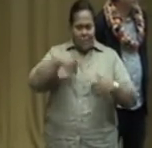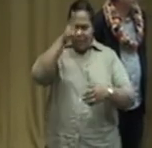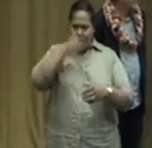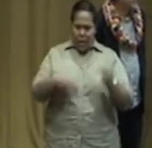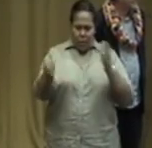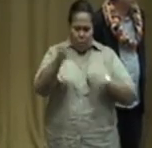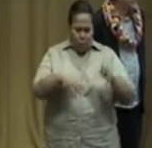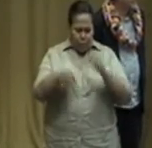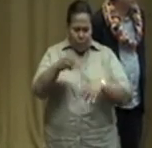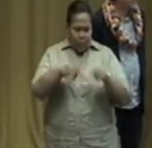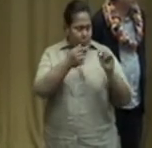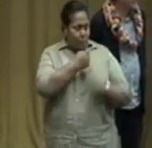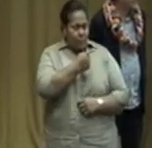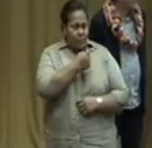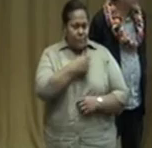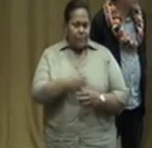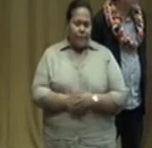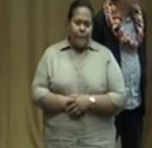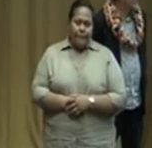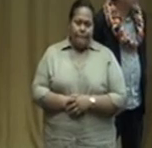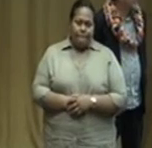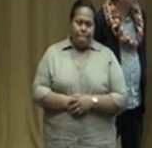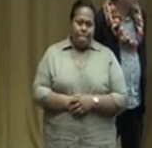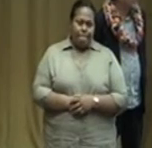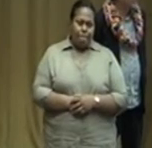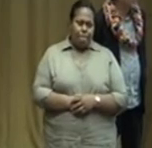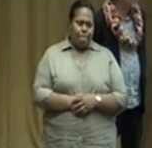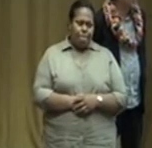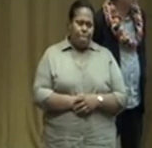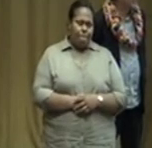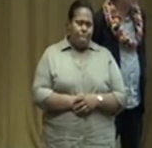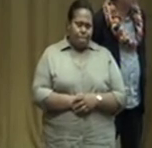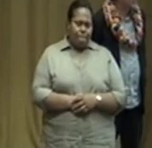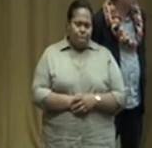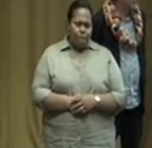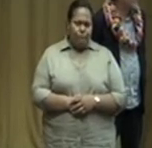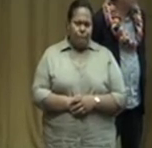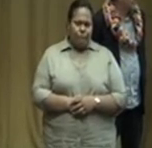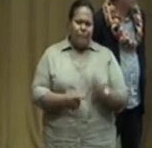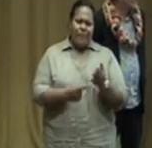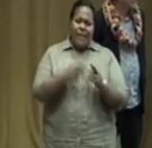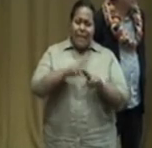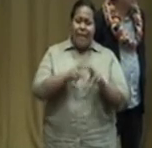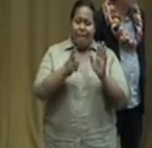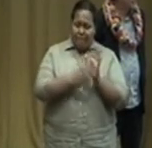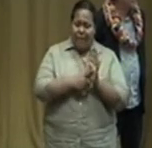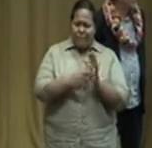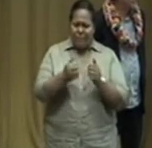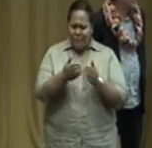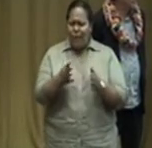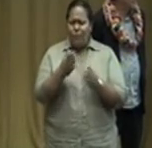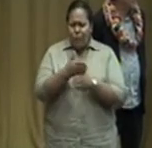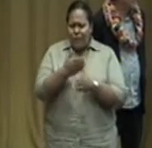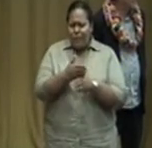contribute if it wants to in this way. And we have been doing some work in this space. Prof. Somnaidu from CFL started a lot of work on the OER. In fact, there's been workshops running this